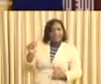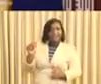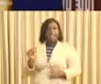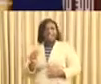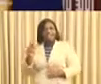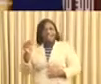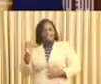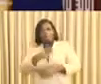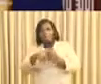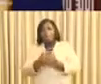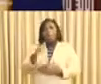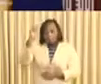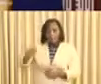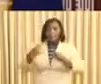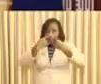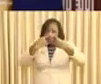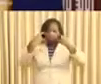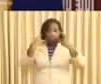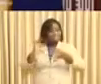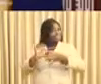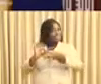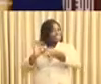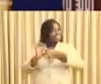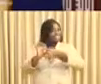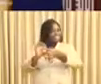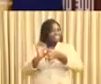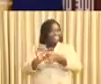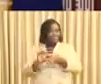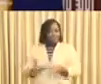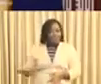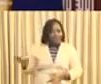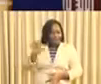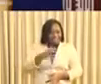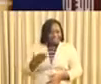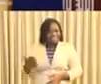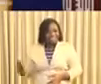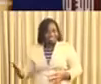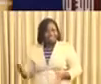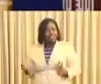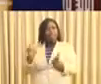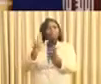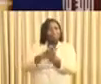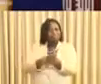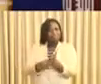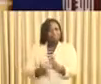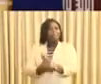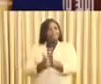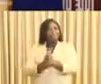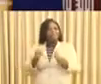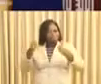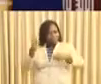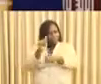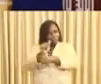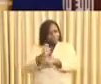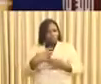Together, all these protocols will prove effective in helping each one of us to avoid